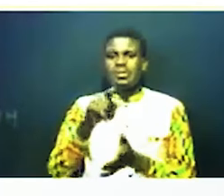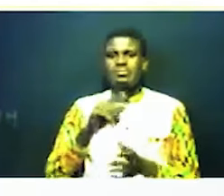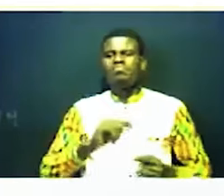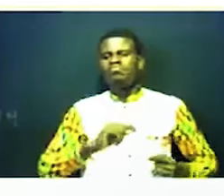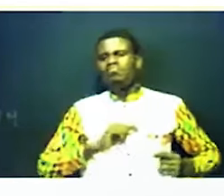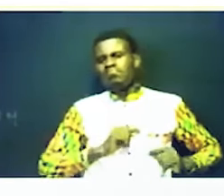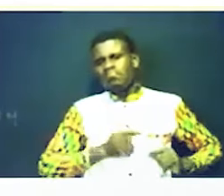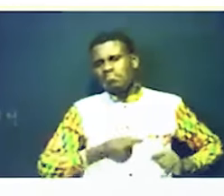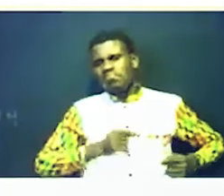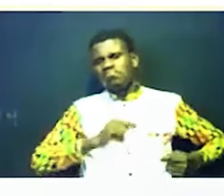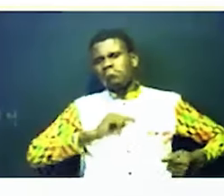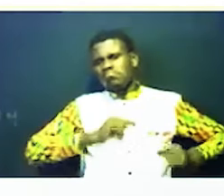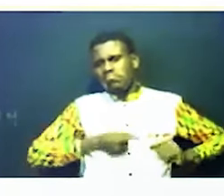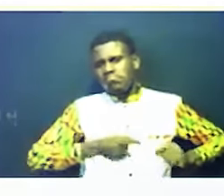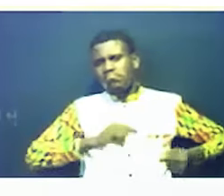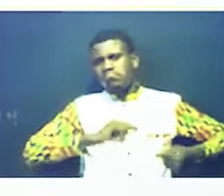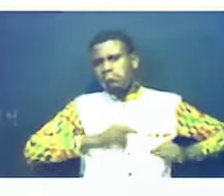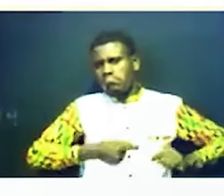bitter.